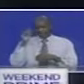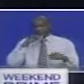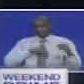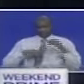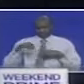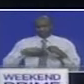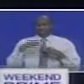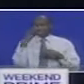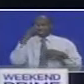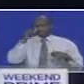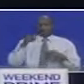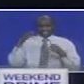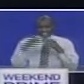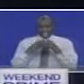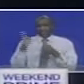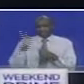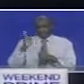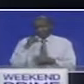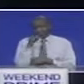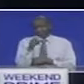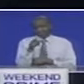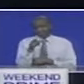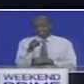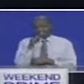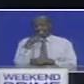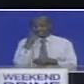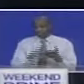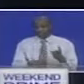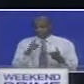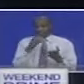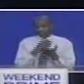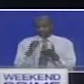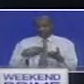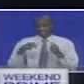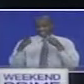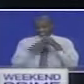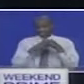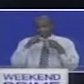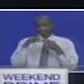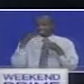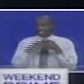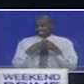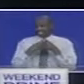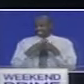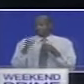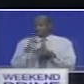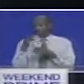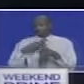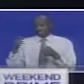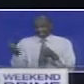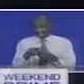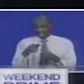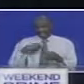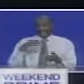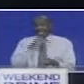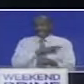embezzling 3.9 billion shillings. This, they say, was part of the 7.8 billion intended for salaries and